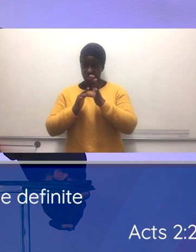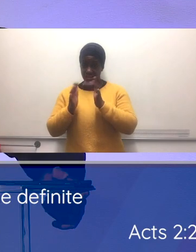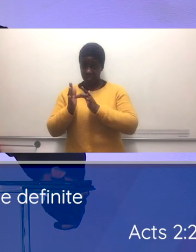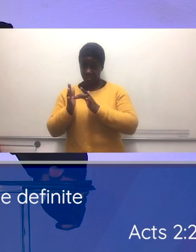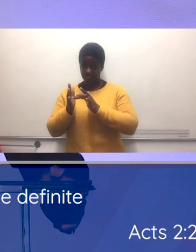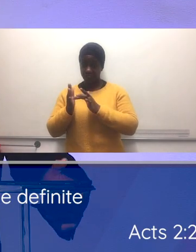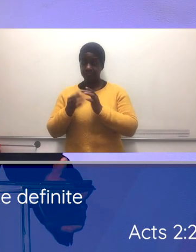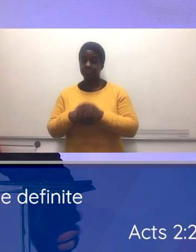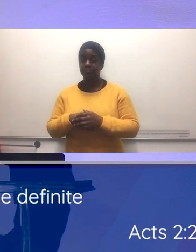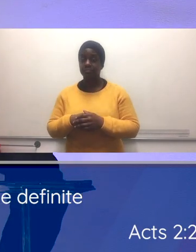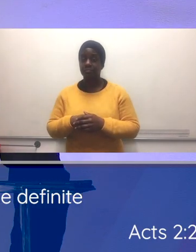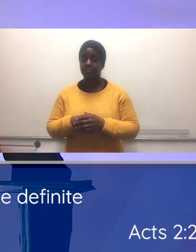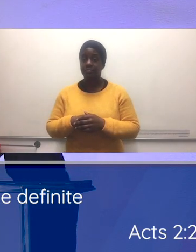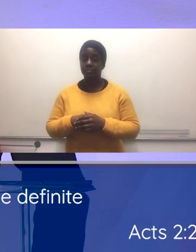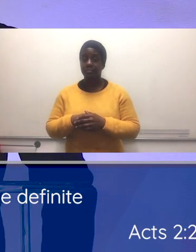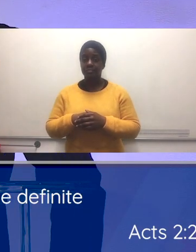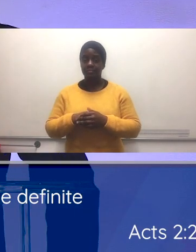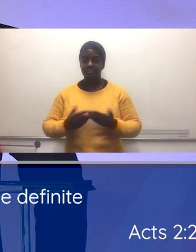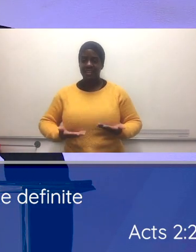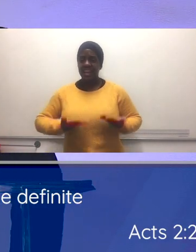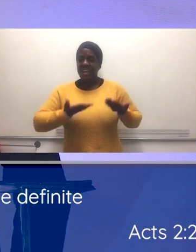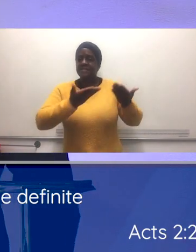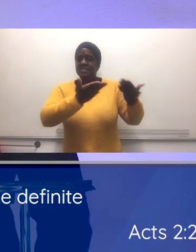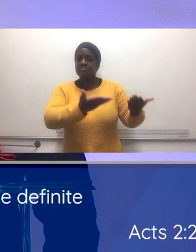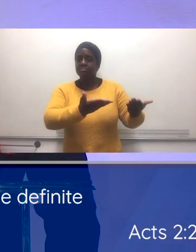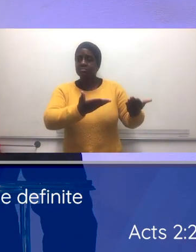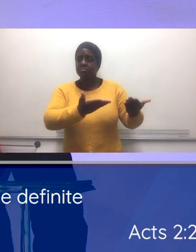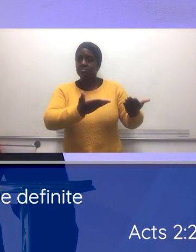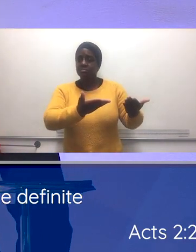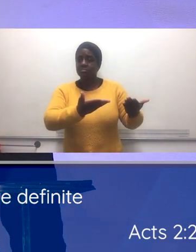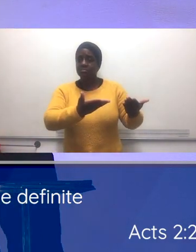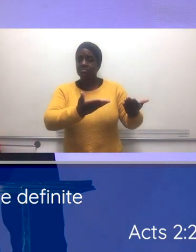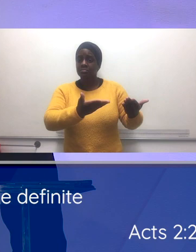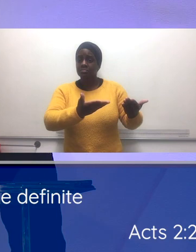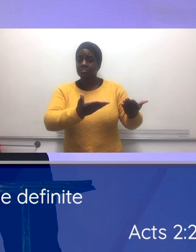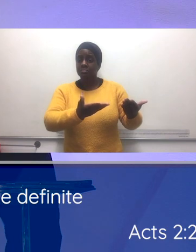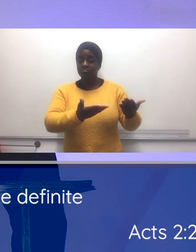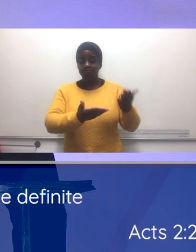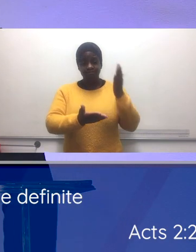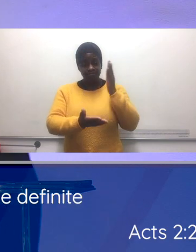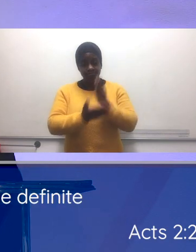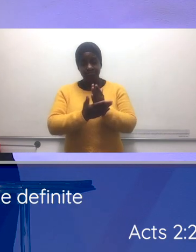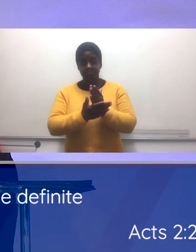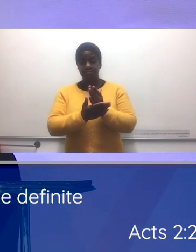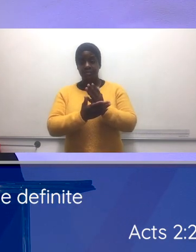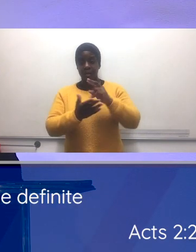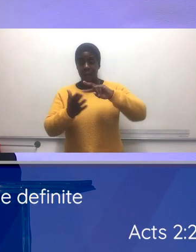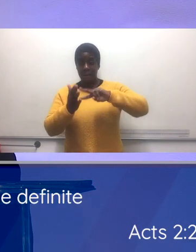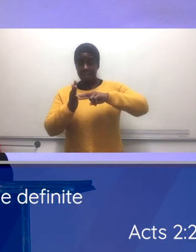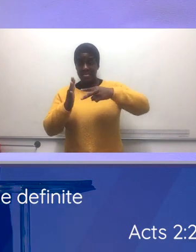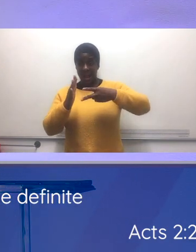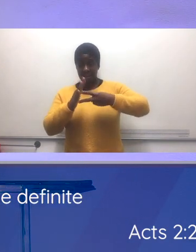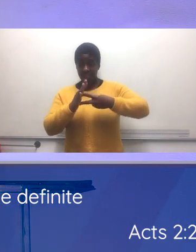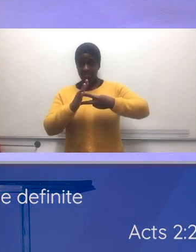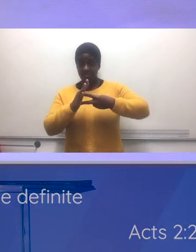2, was delivered up according to the definite plan and foreknowledge of